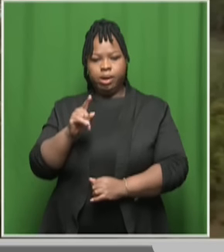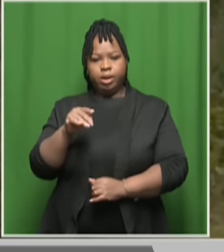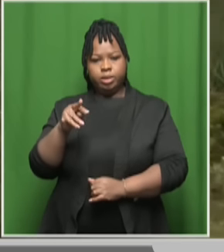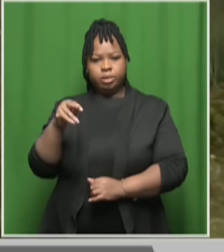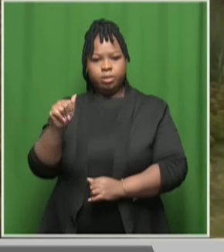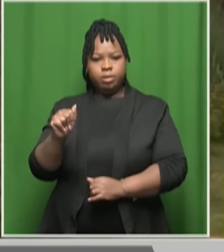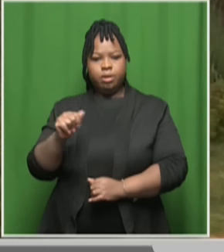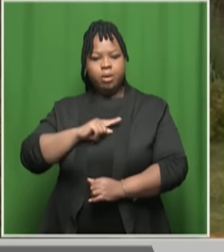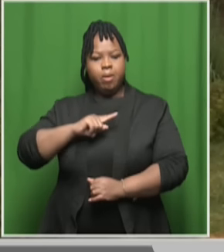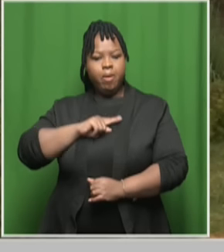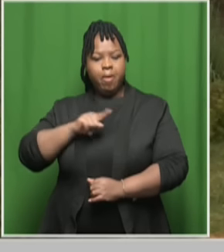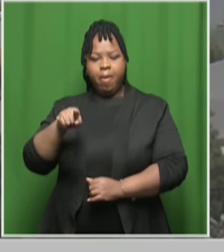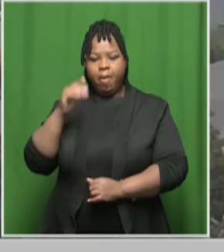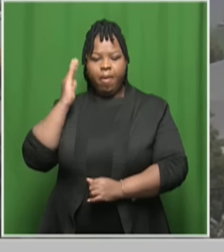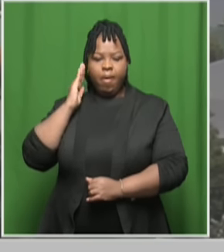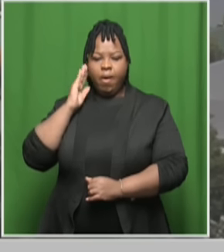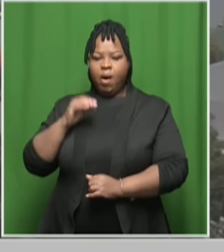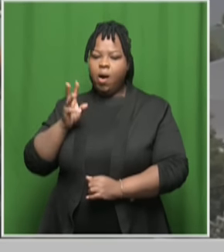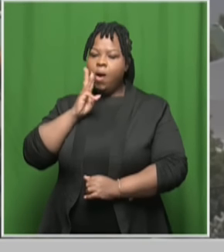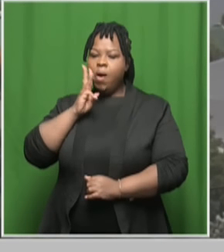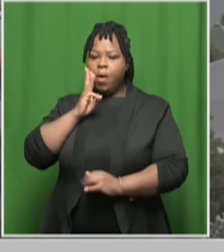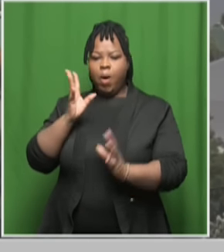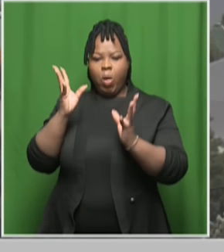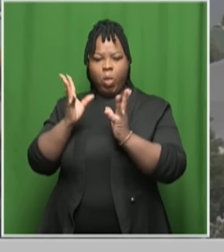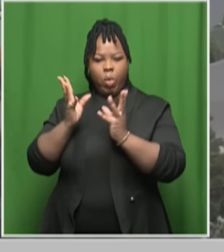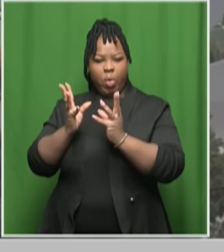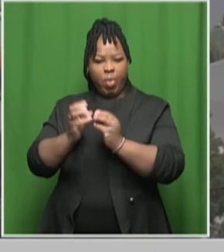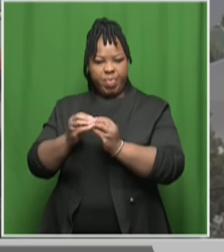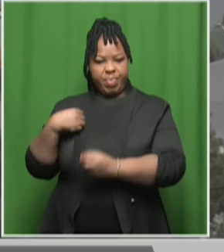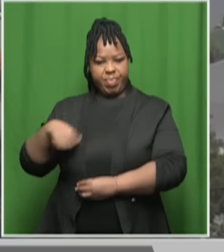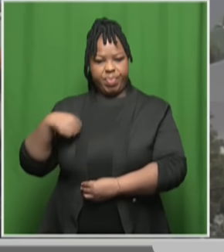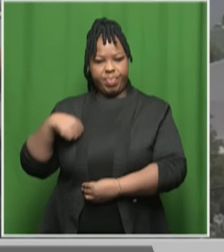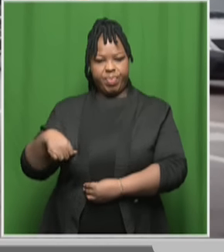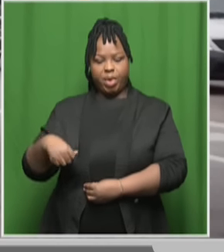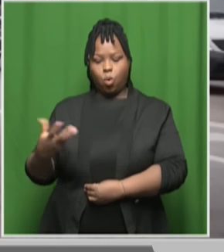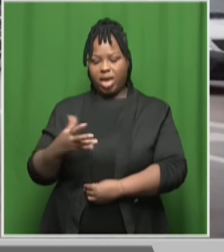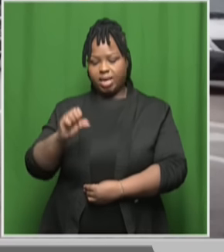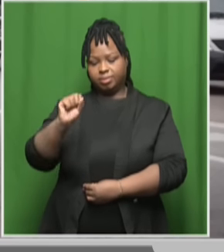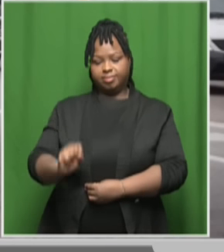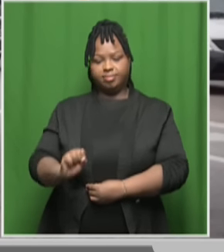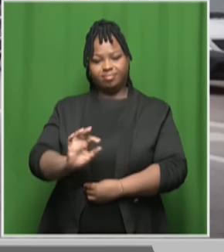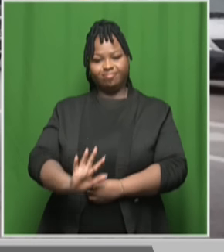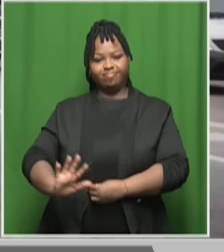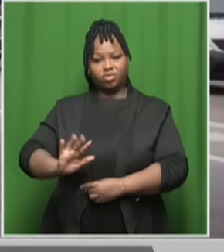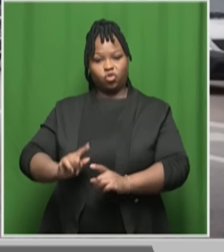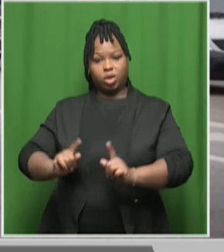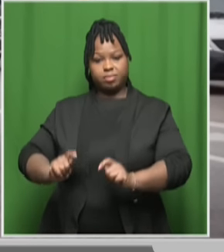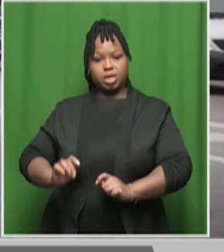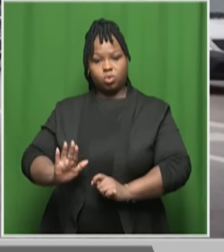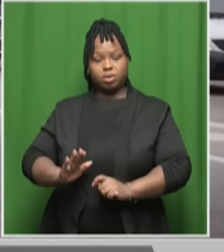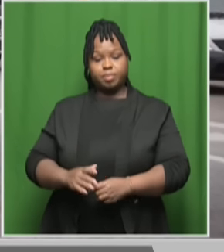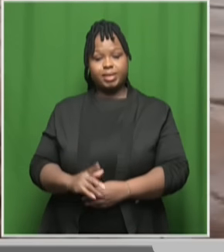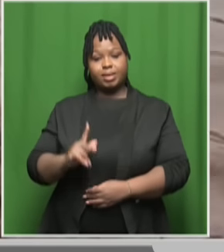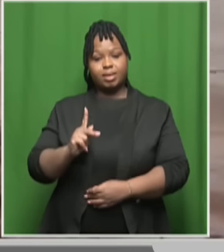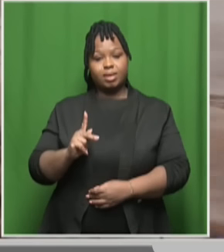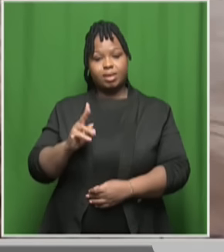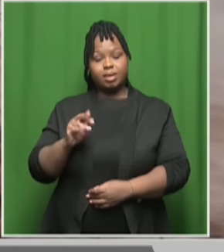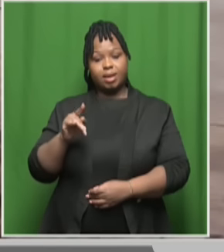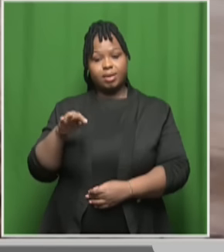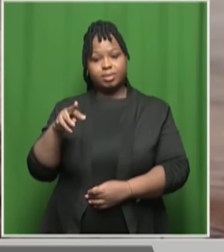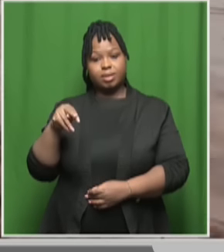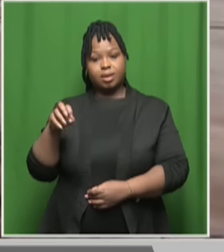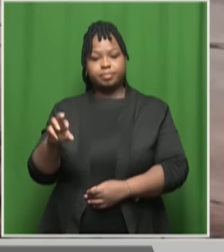Knysna is a water scarce municipality within the Southern Cape, and Knysna don't have